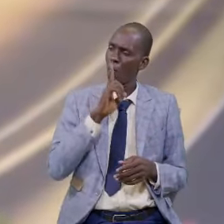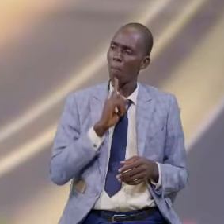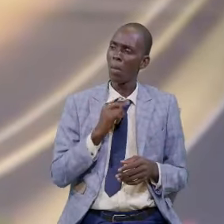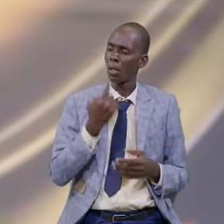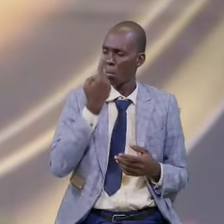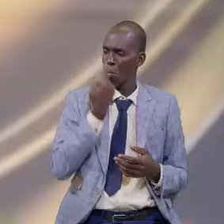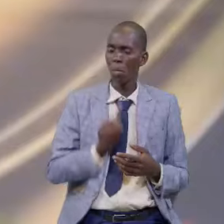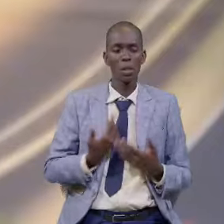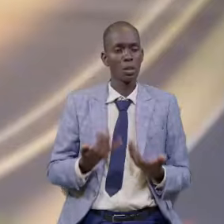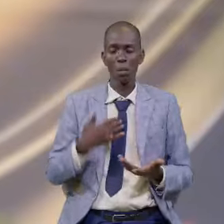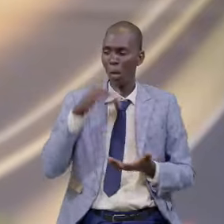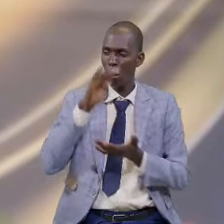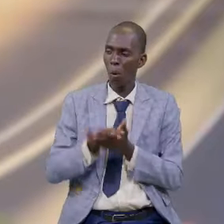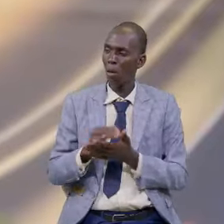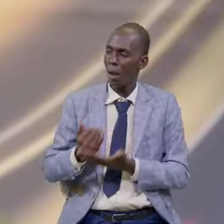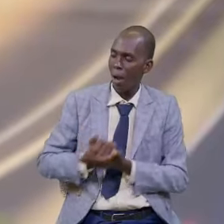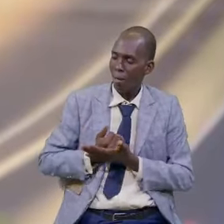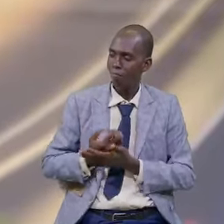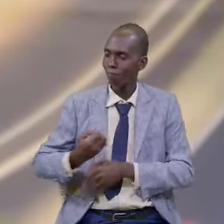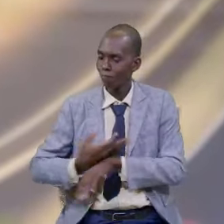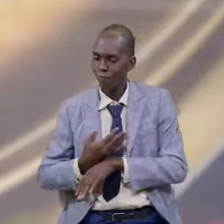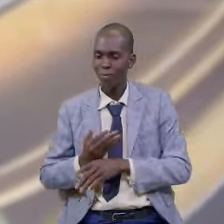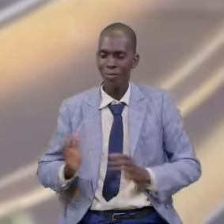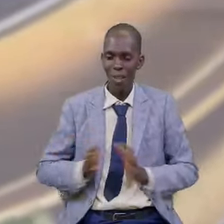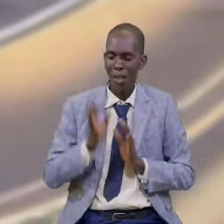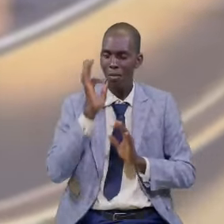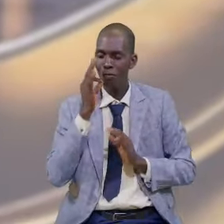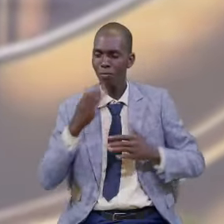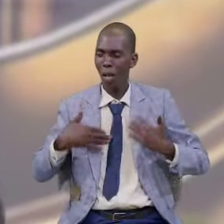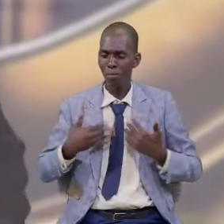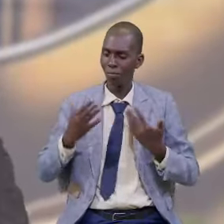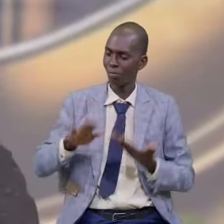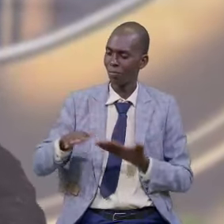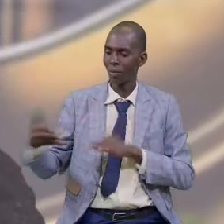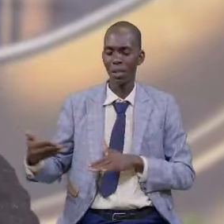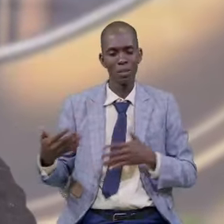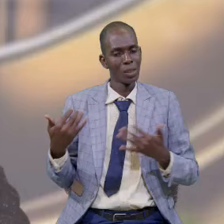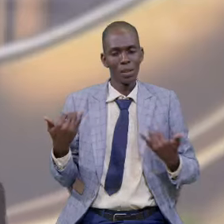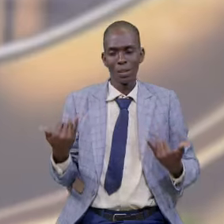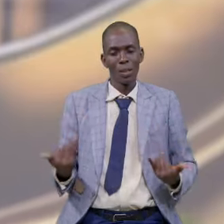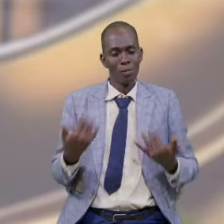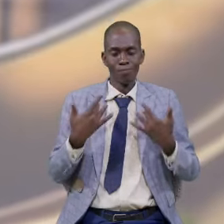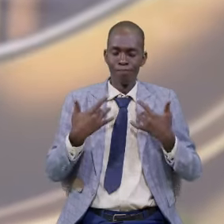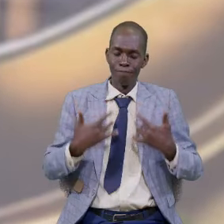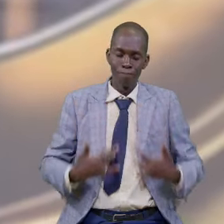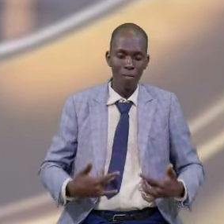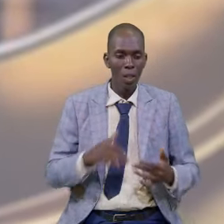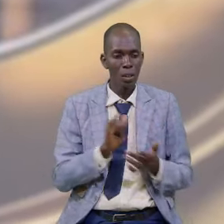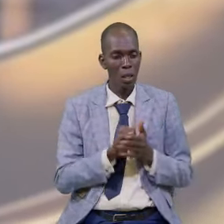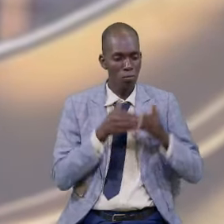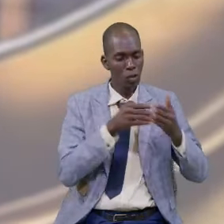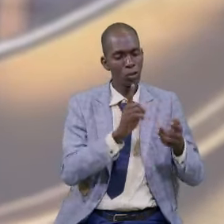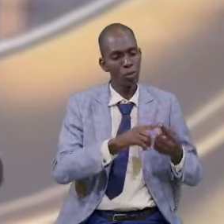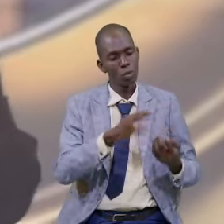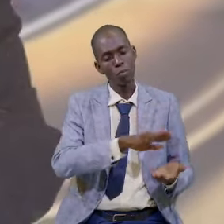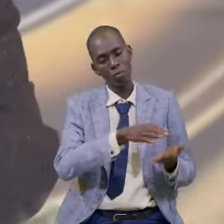that has happened. But if you know, you cannot bring her back. Here you are. You see, I have a life to live.